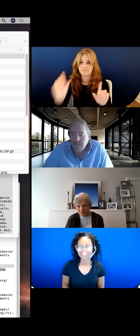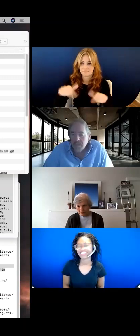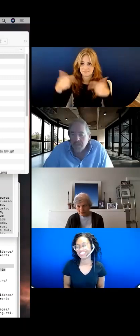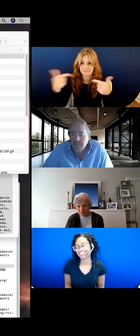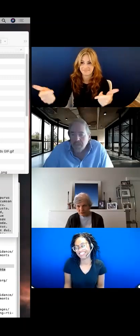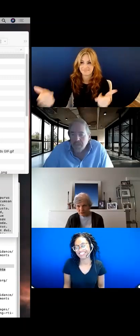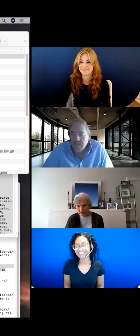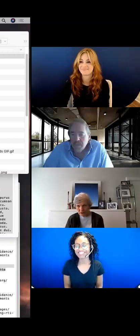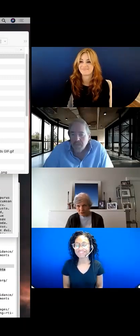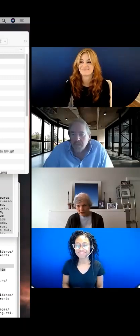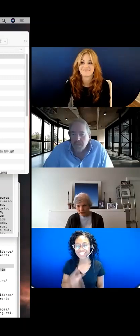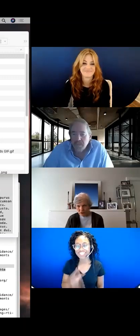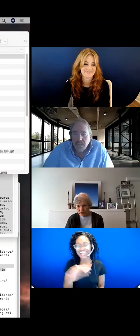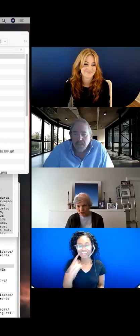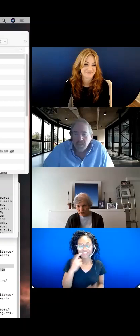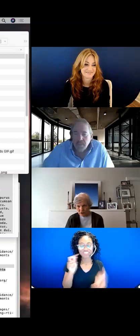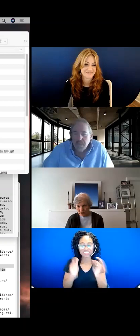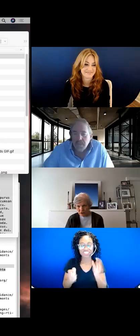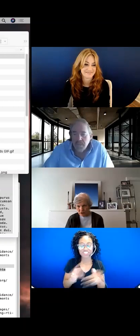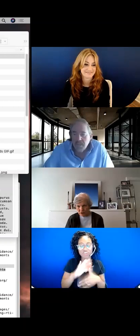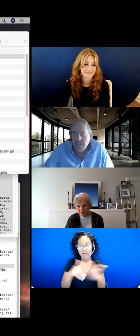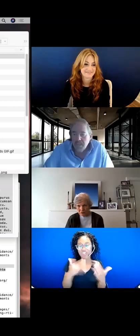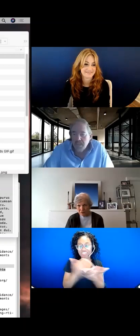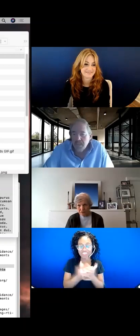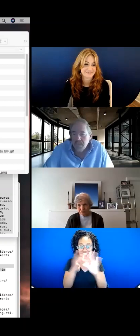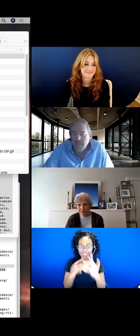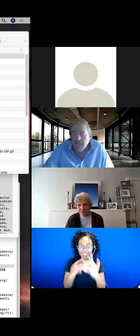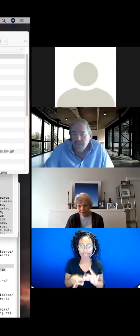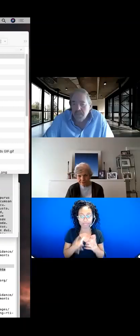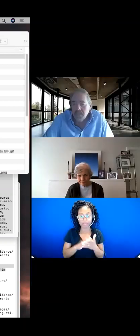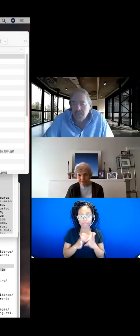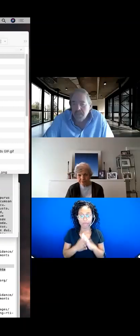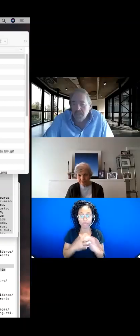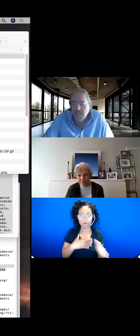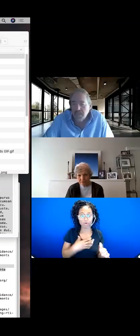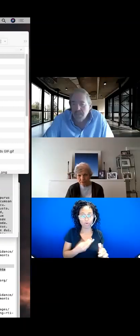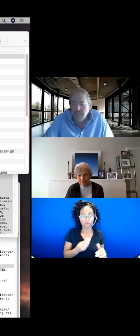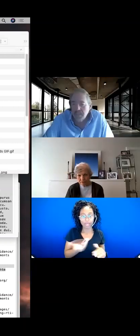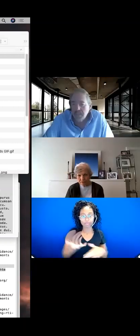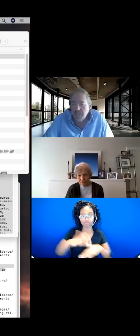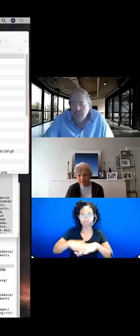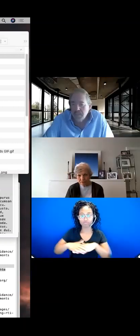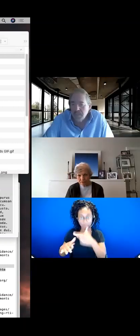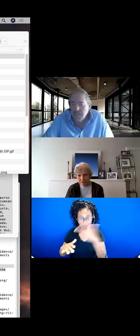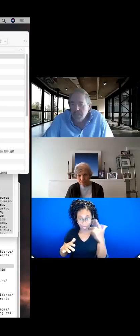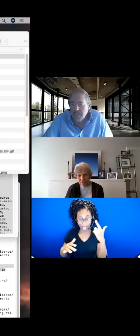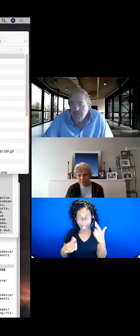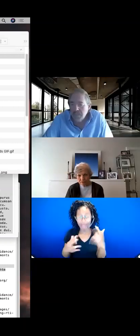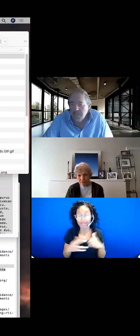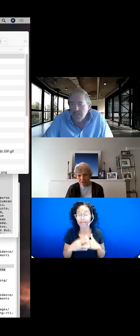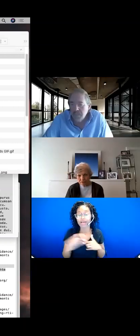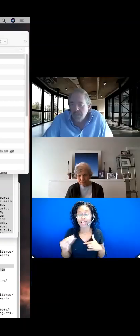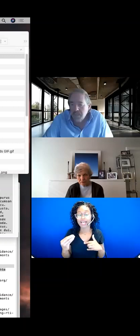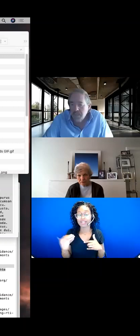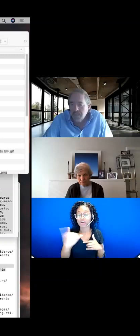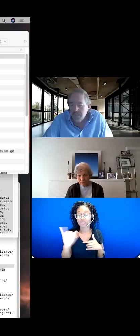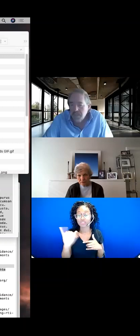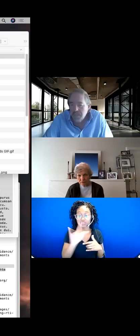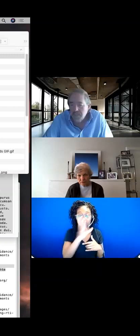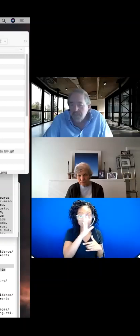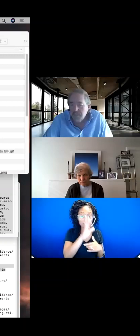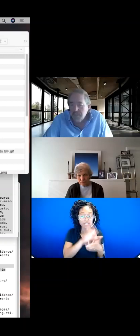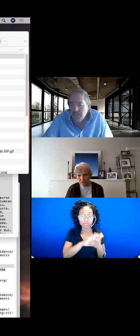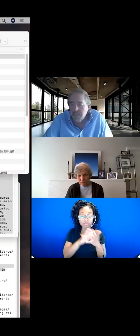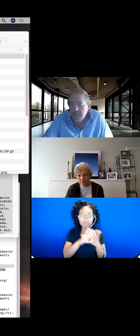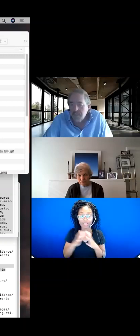all of the text in this to white on black. There are also speech-to-text functions